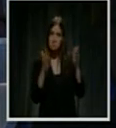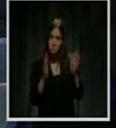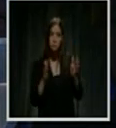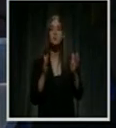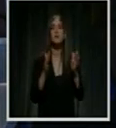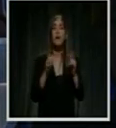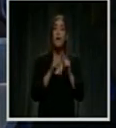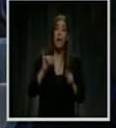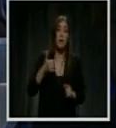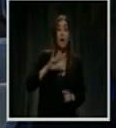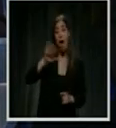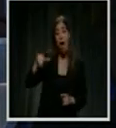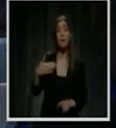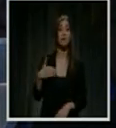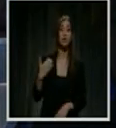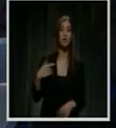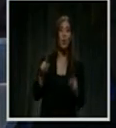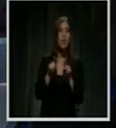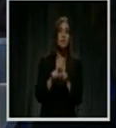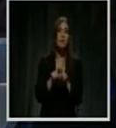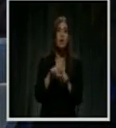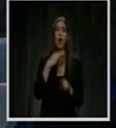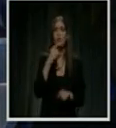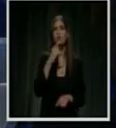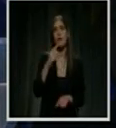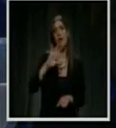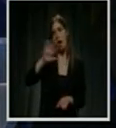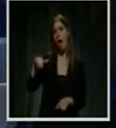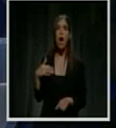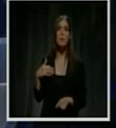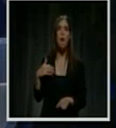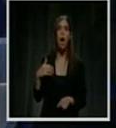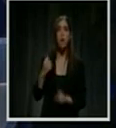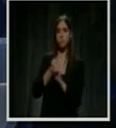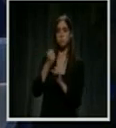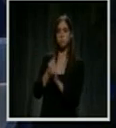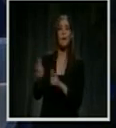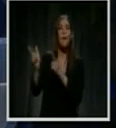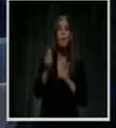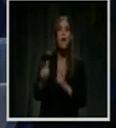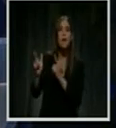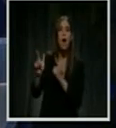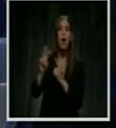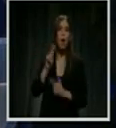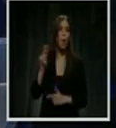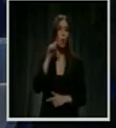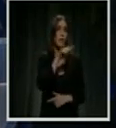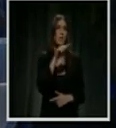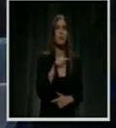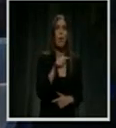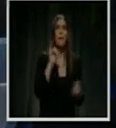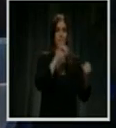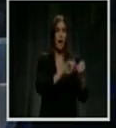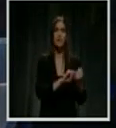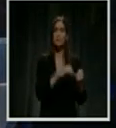mbagħad jekk aħna rridu l-istess, ma tiġix tgħidilna li aħna rridu l-gwerra u li inti trid il-paċi. Għaliex jekk trid il-paċi int irridu l-paċi